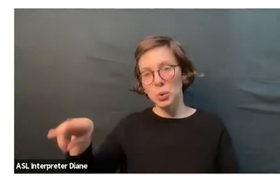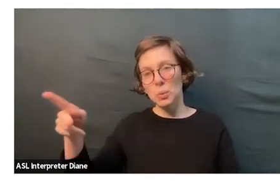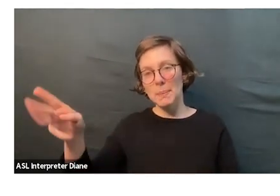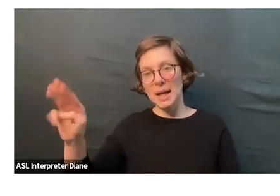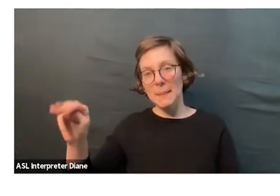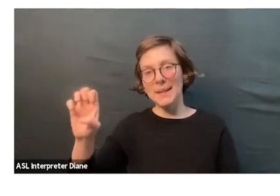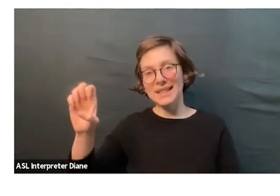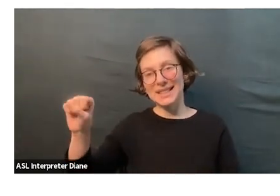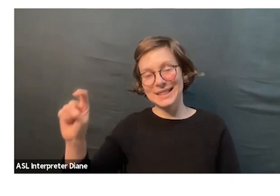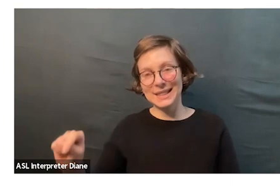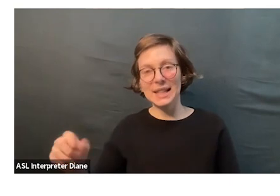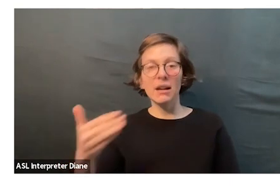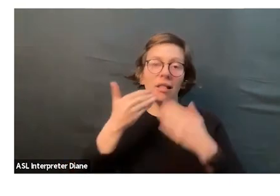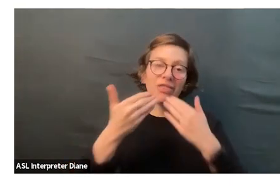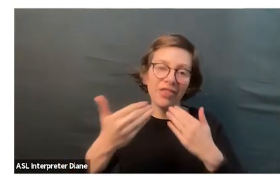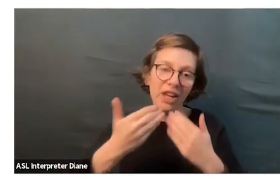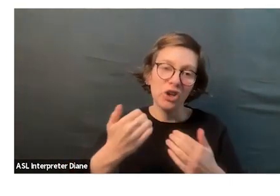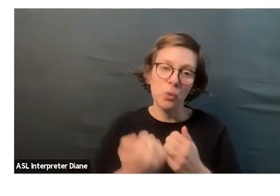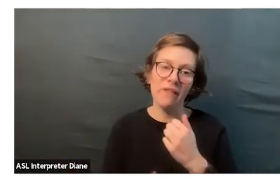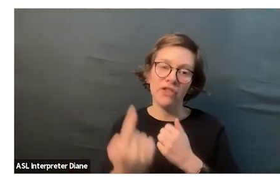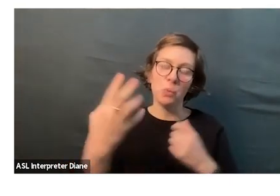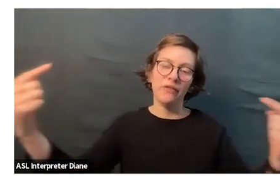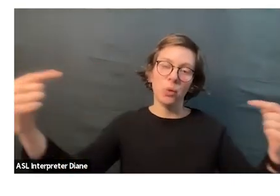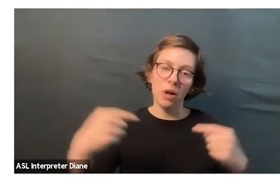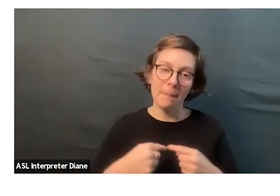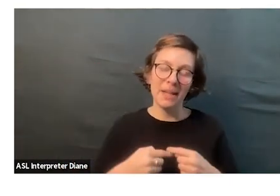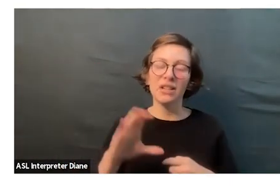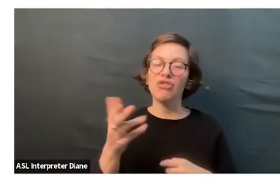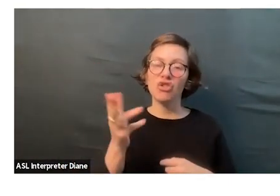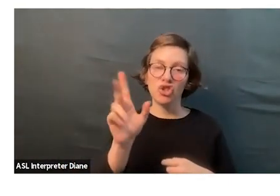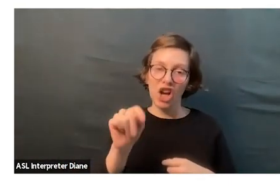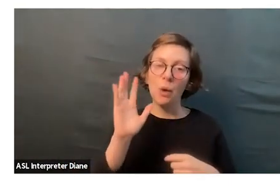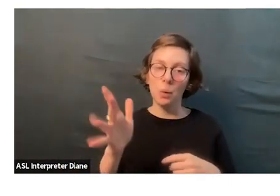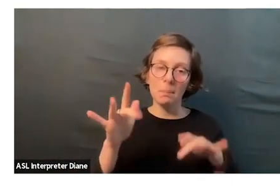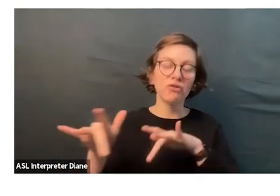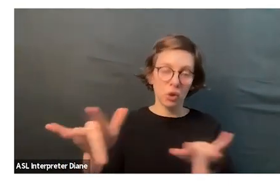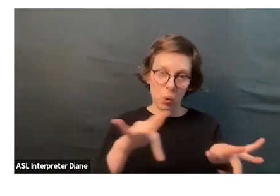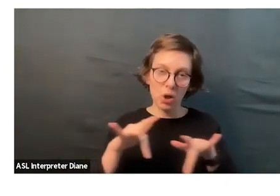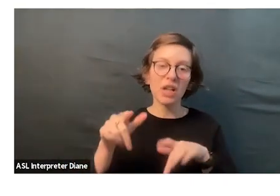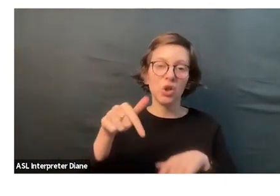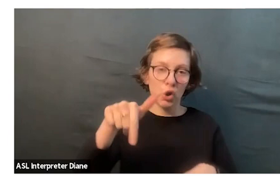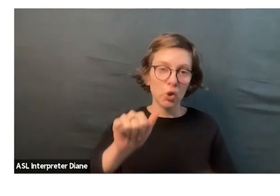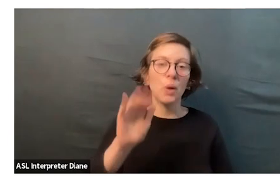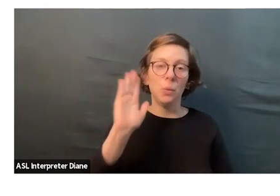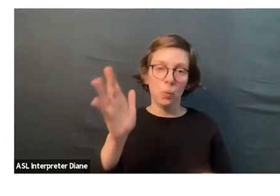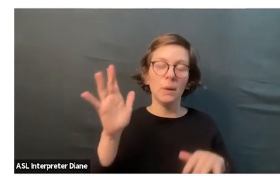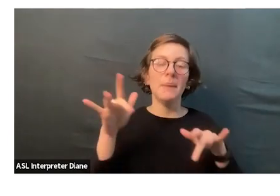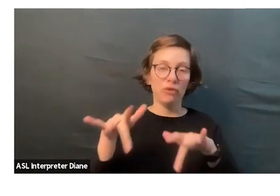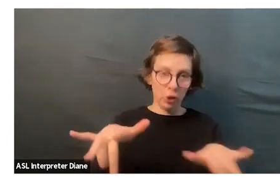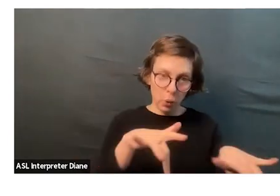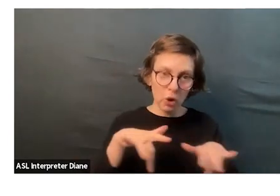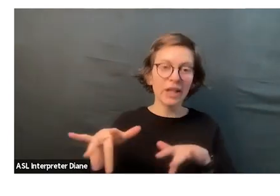much, Diane, for being here and for allowing us to